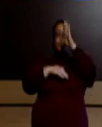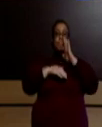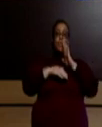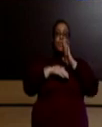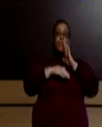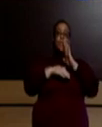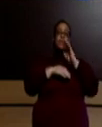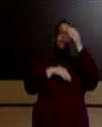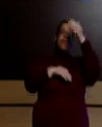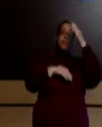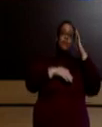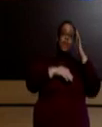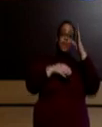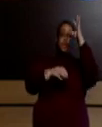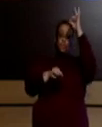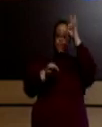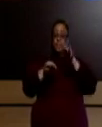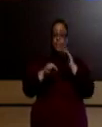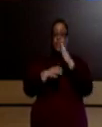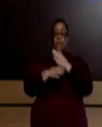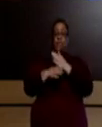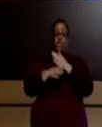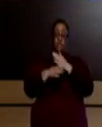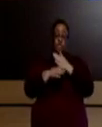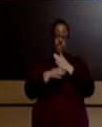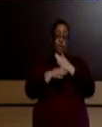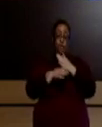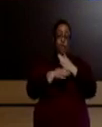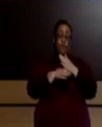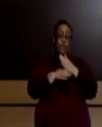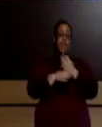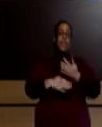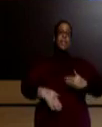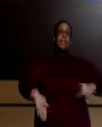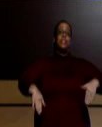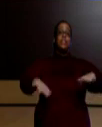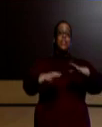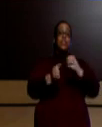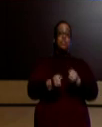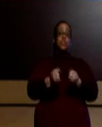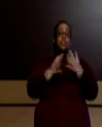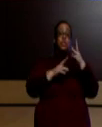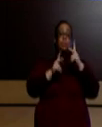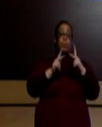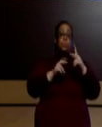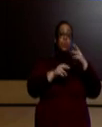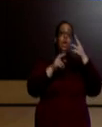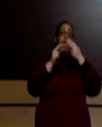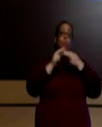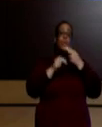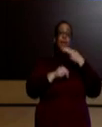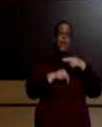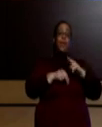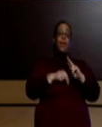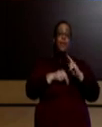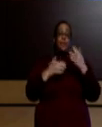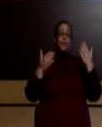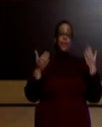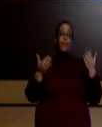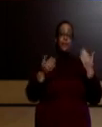to share his stage with so many people. And we honor him on tonight that he is